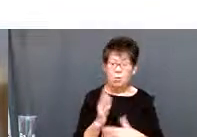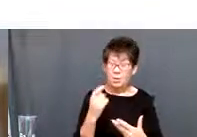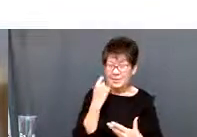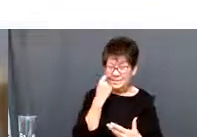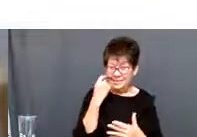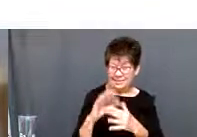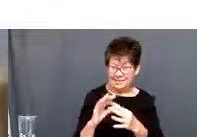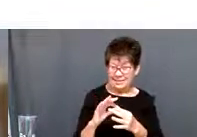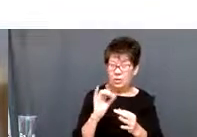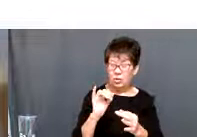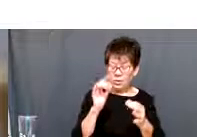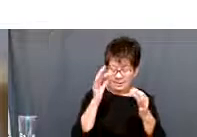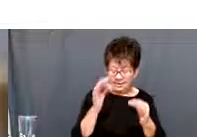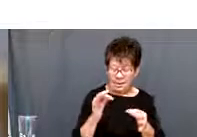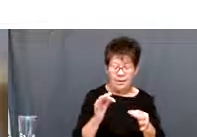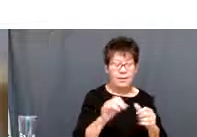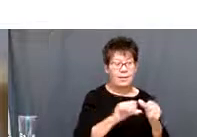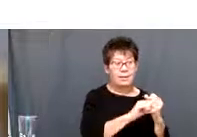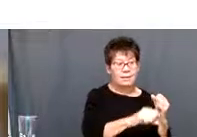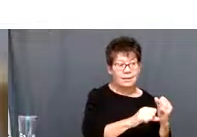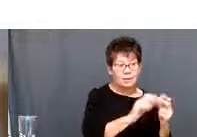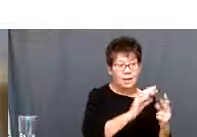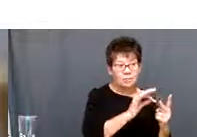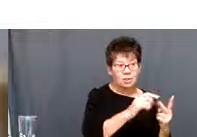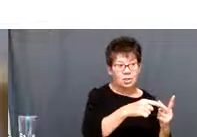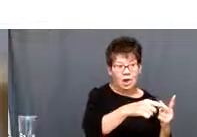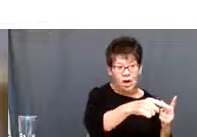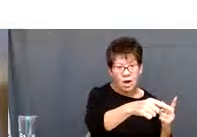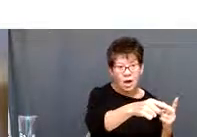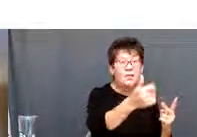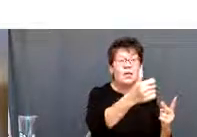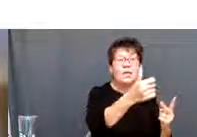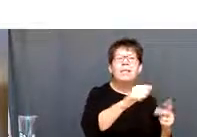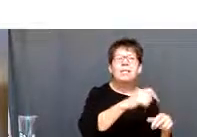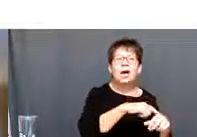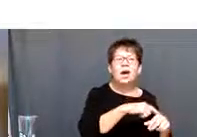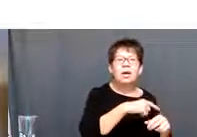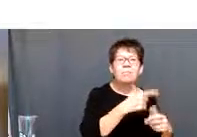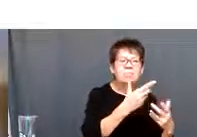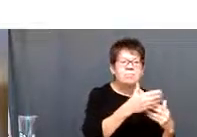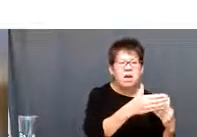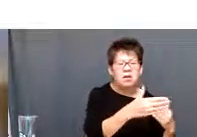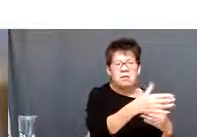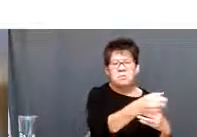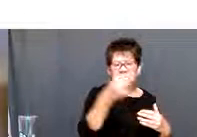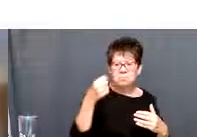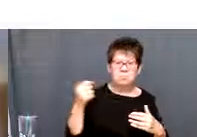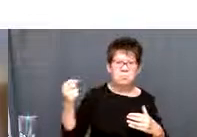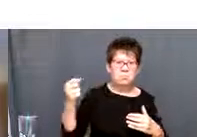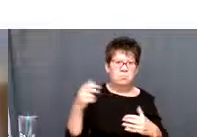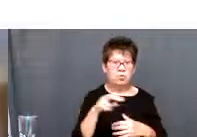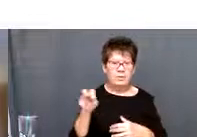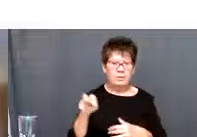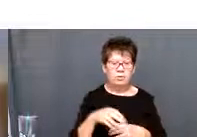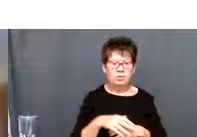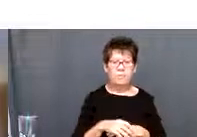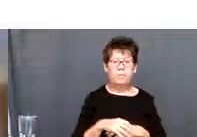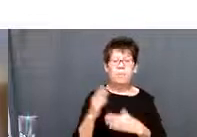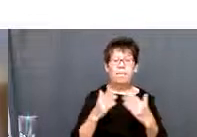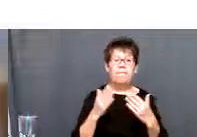you can choose to take the extended option and then at any time after that choose to transition as well. The services